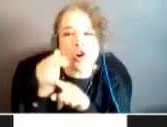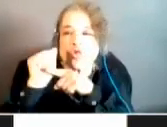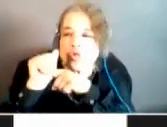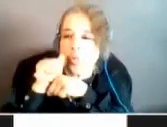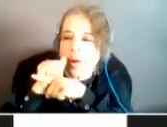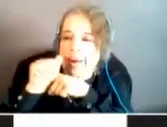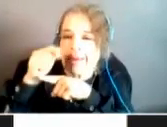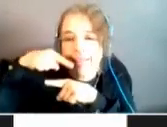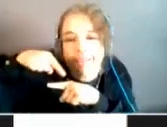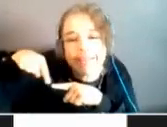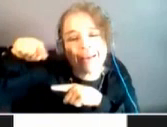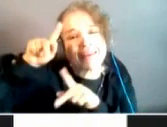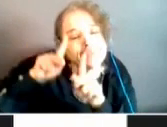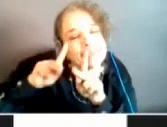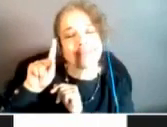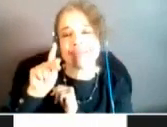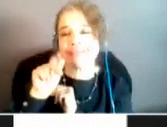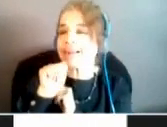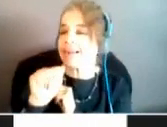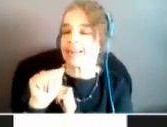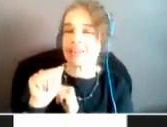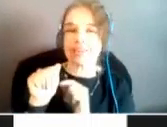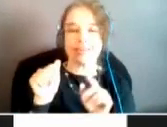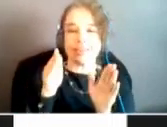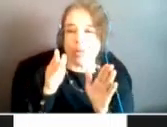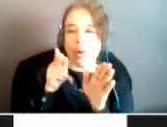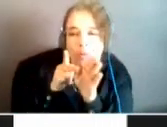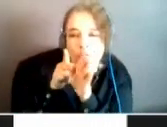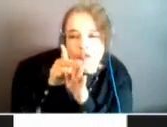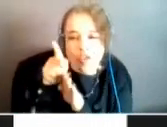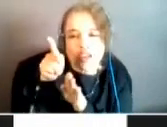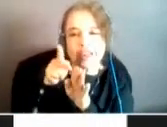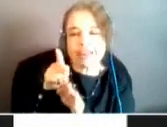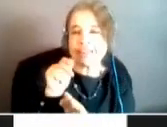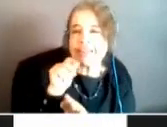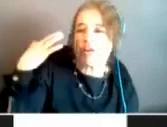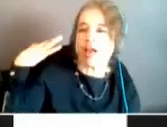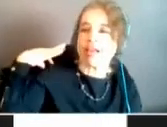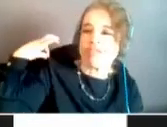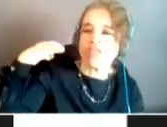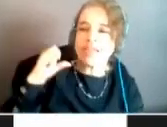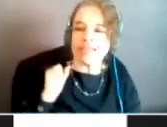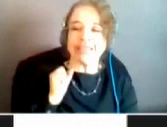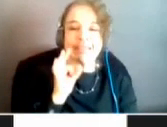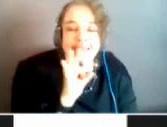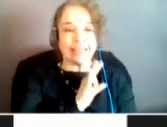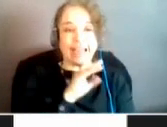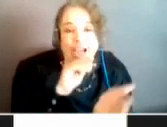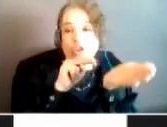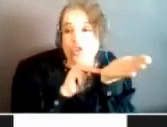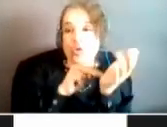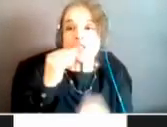then for non, you know, or paraprofessionals, volunteers, you know, staff, as I said, at nursing homes